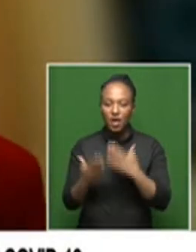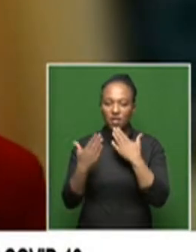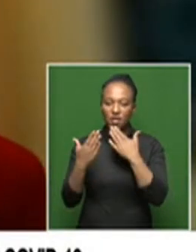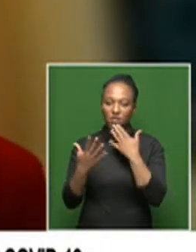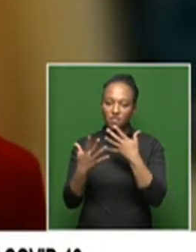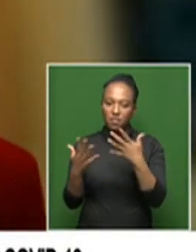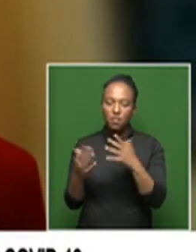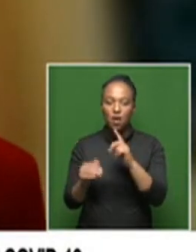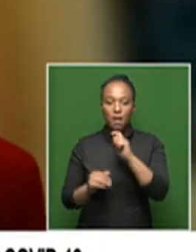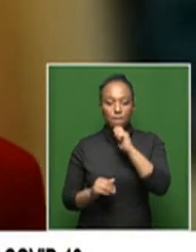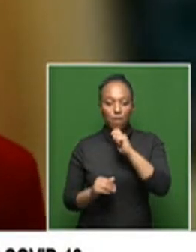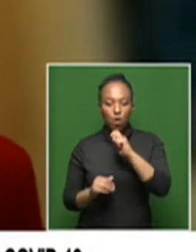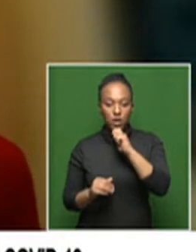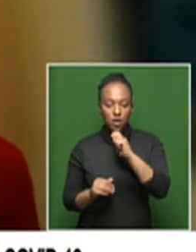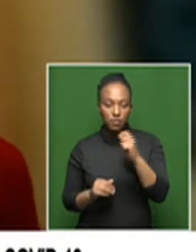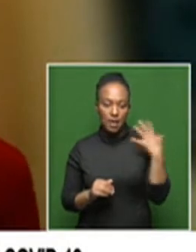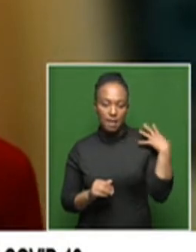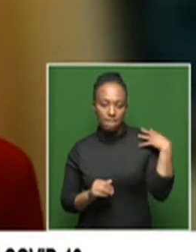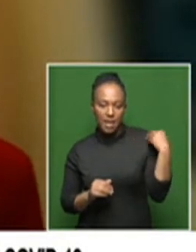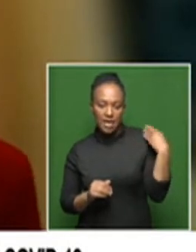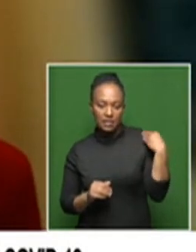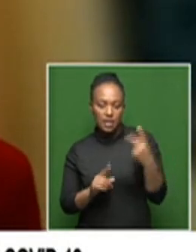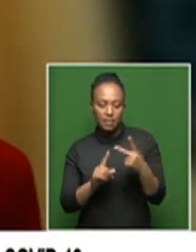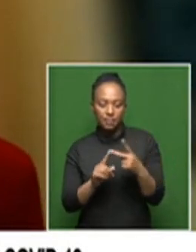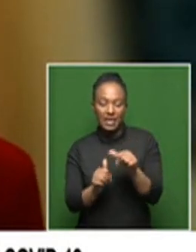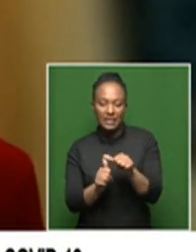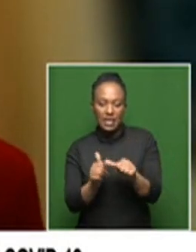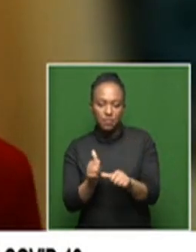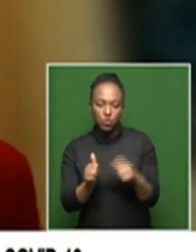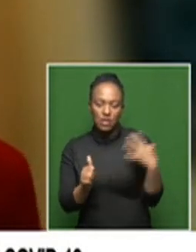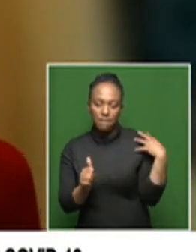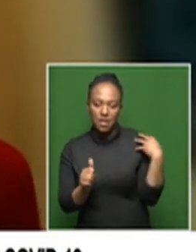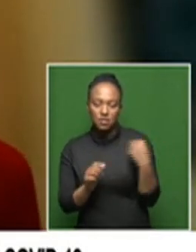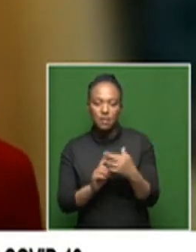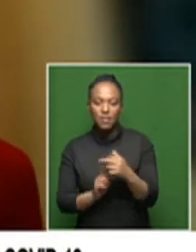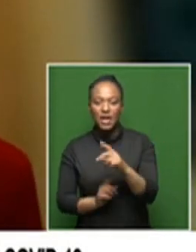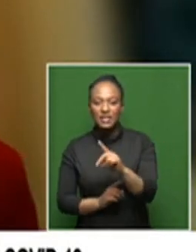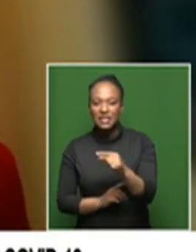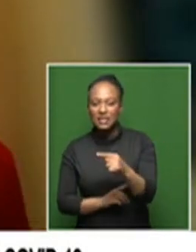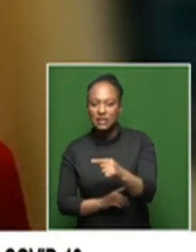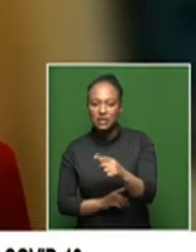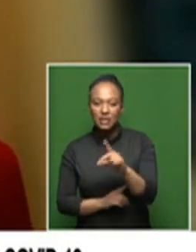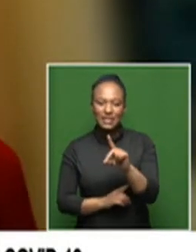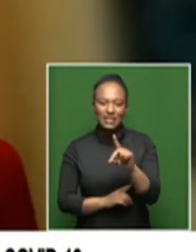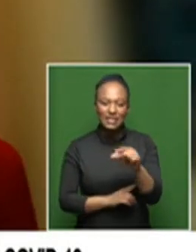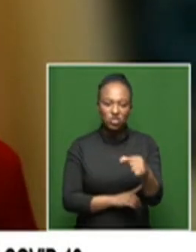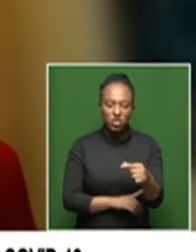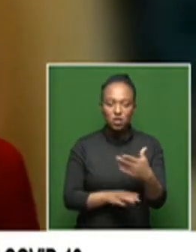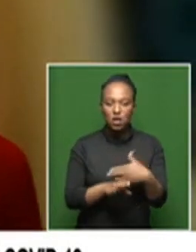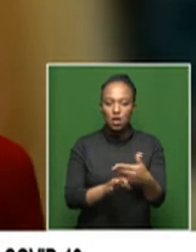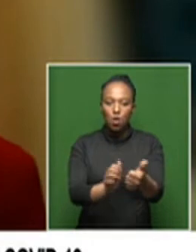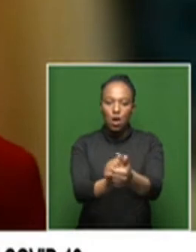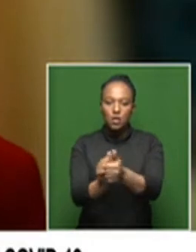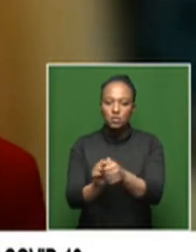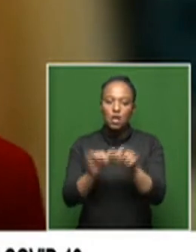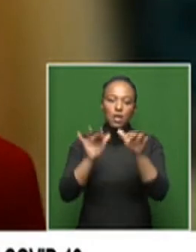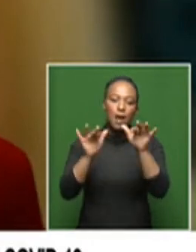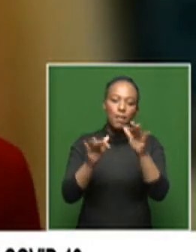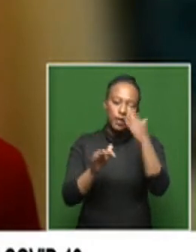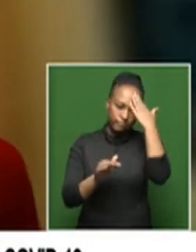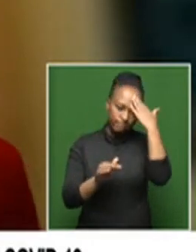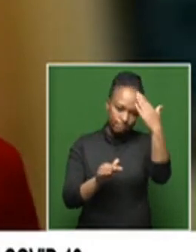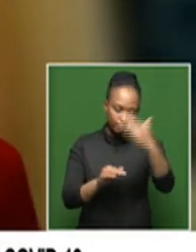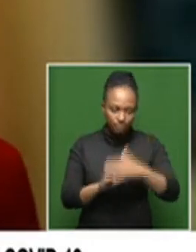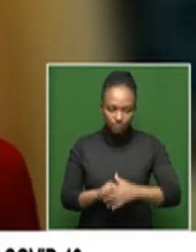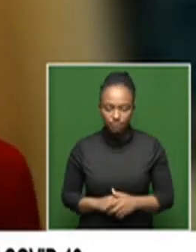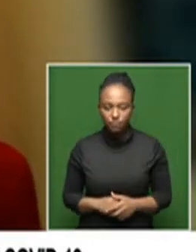good morning, Honourable Minister, Deputy Minister, DDG, and colleagues and the public. I